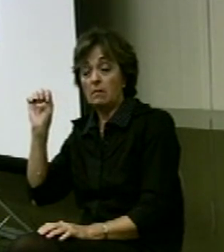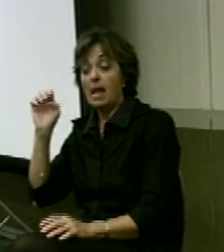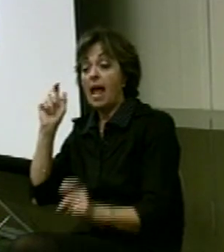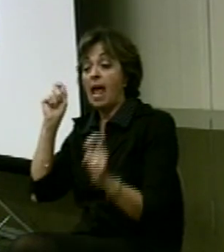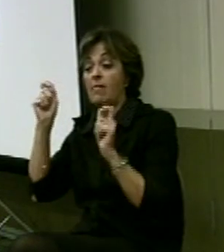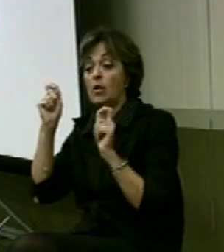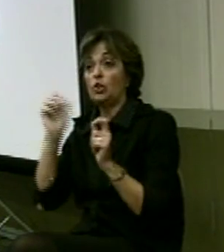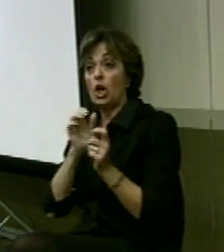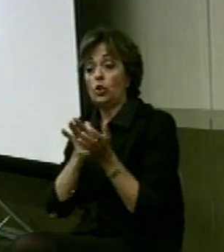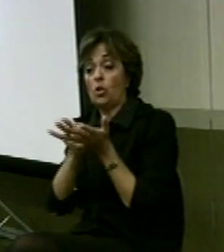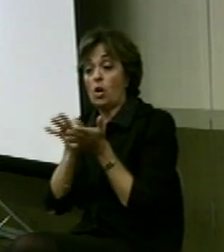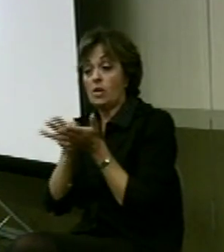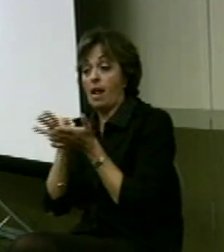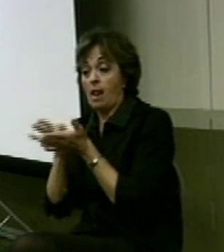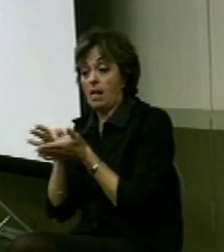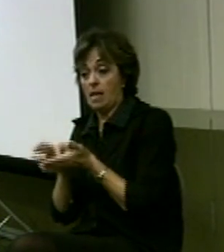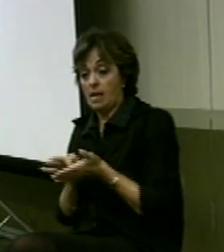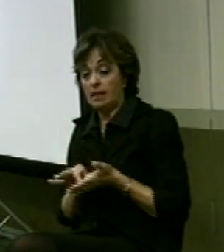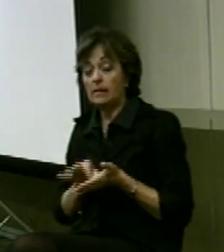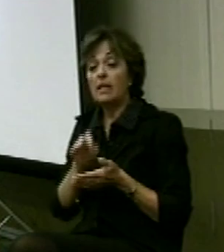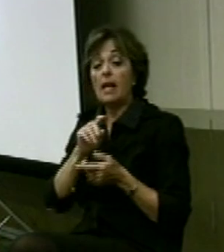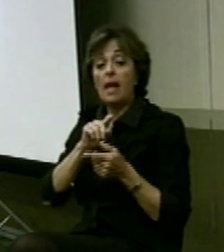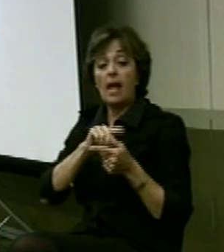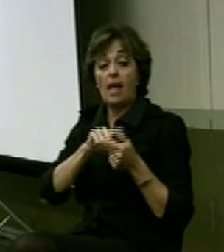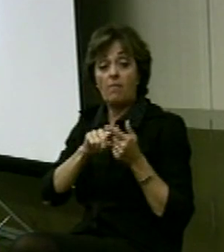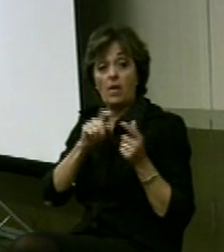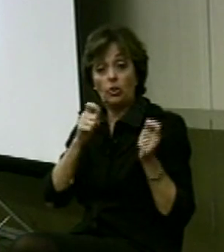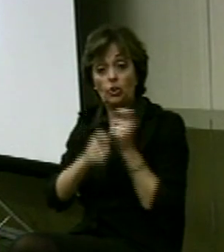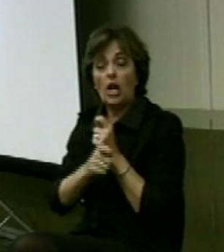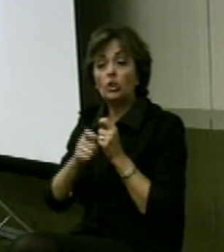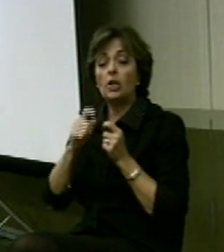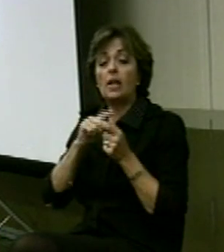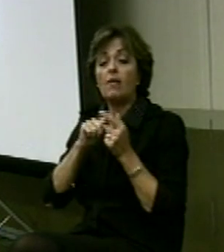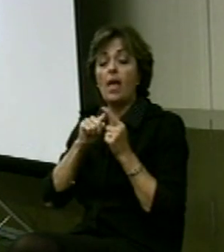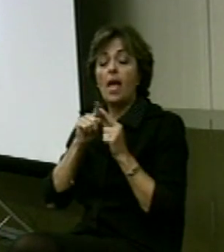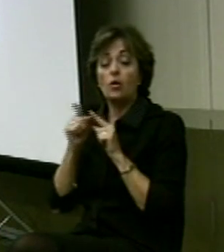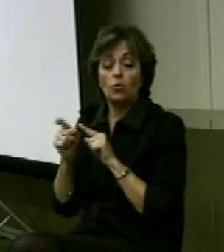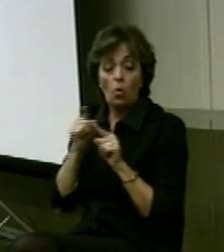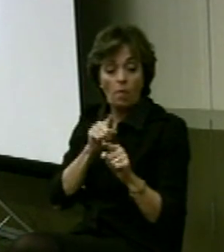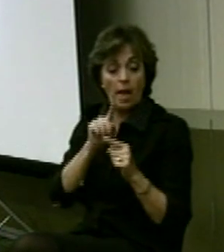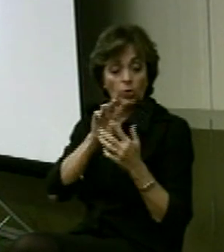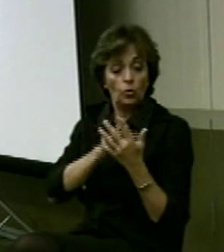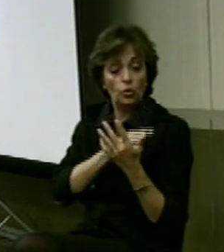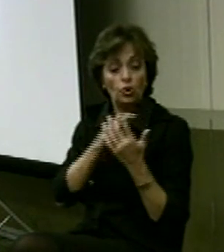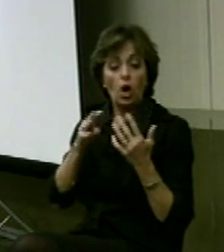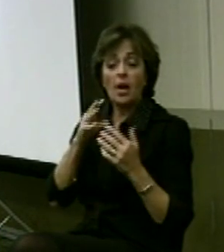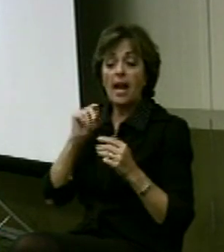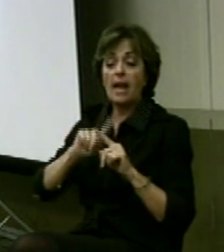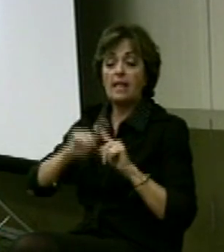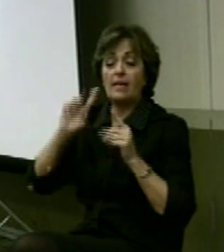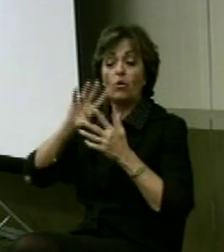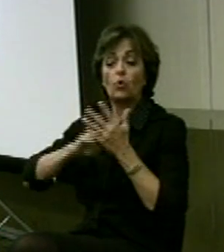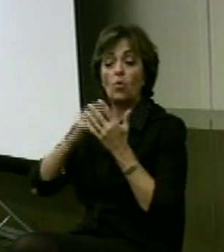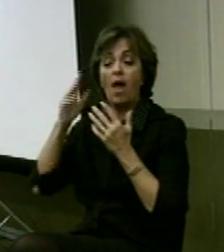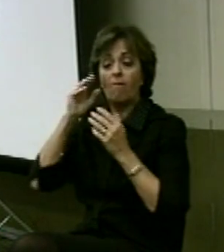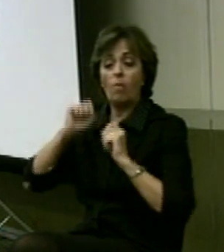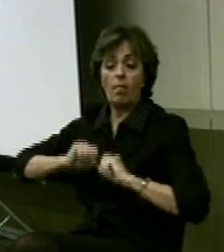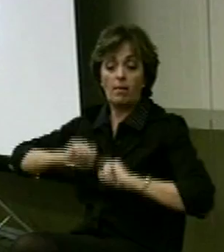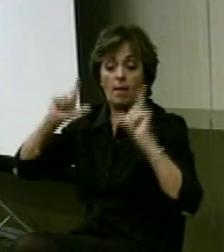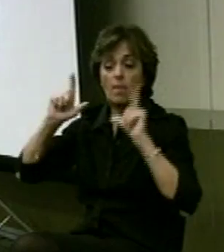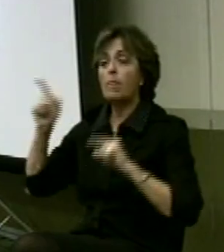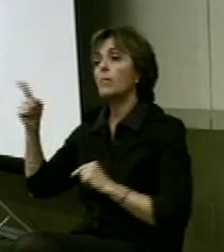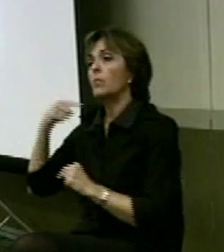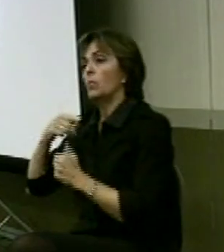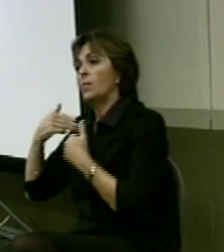change whatever tallies that we have, and then when we change that, go back to the chart, then a different graph will come up? Yeah, I mean,